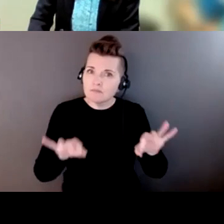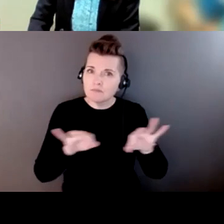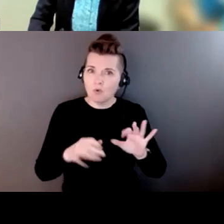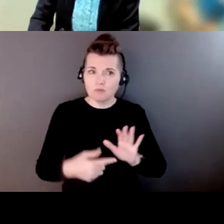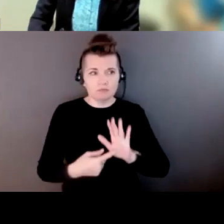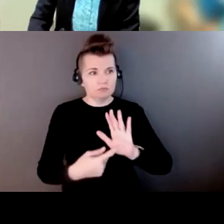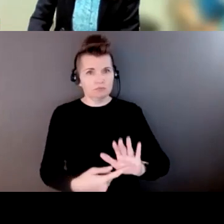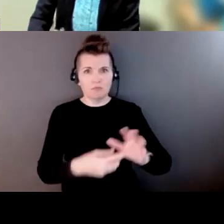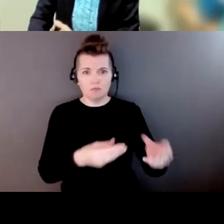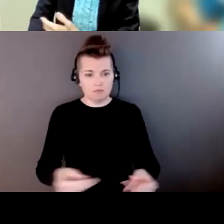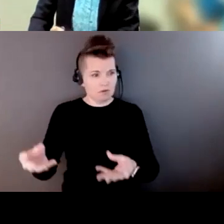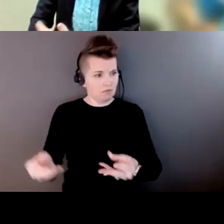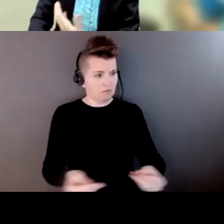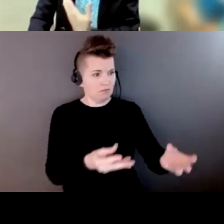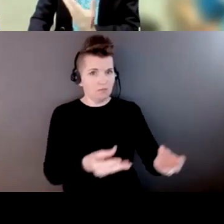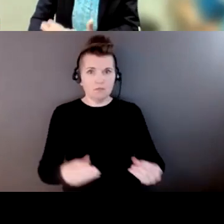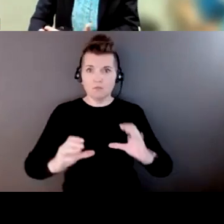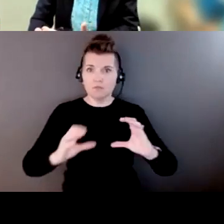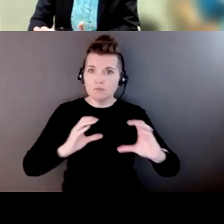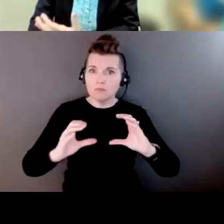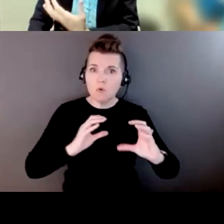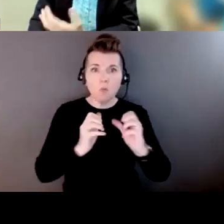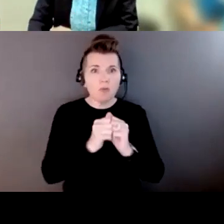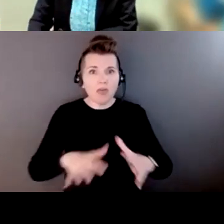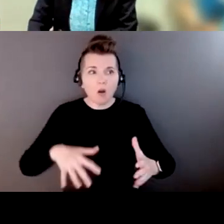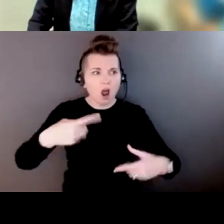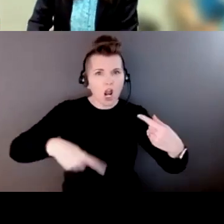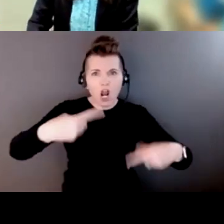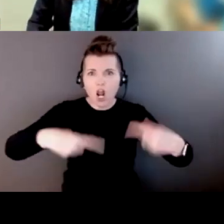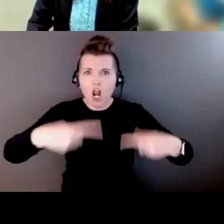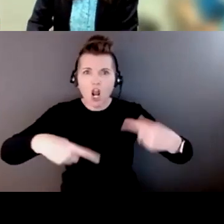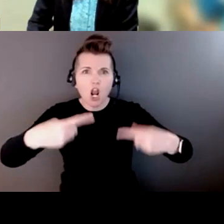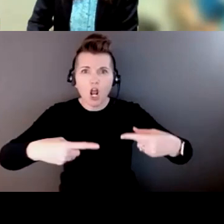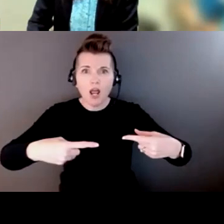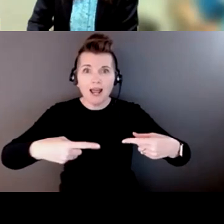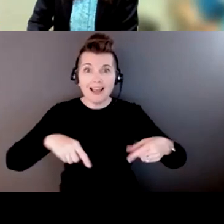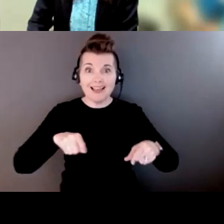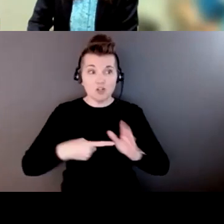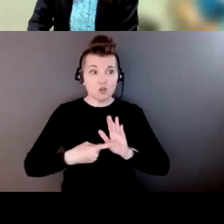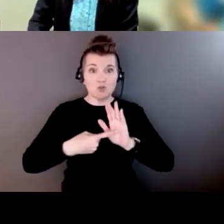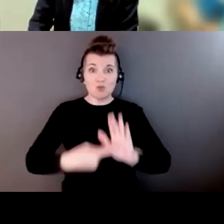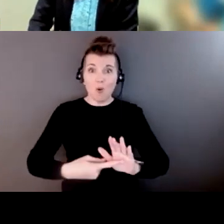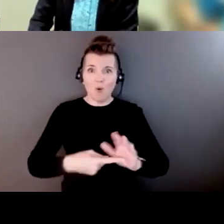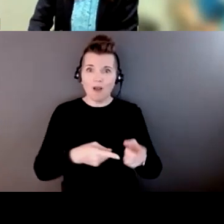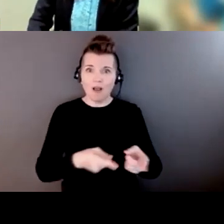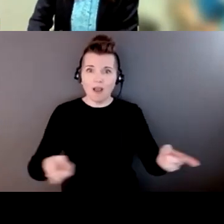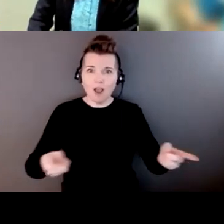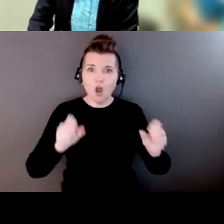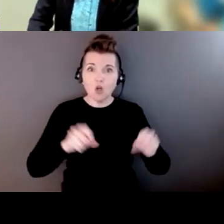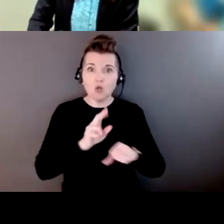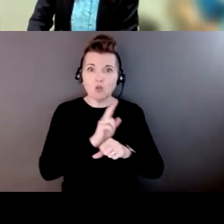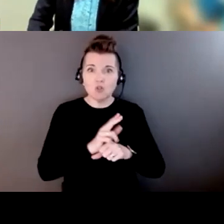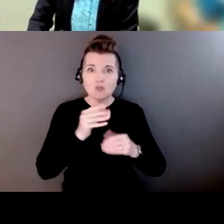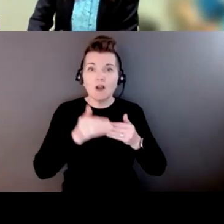communication with an approach to future discussions, thinking about what could happen.